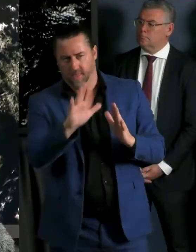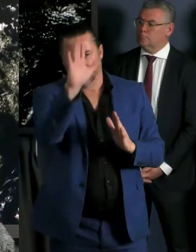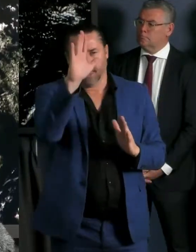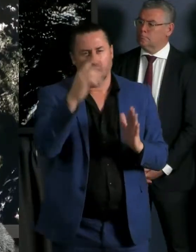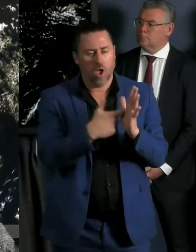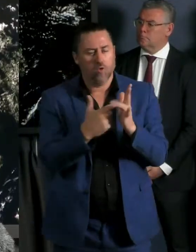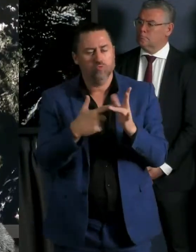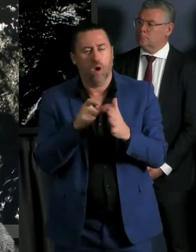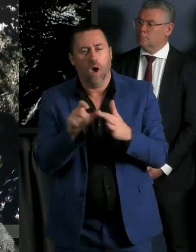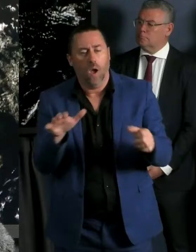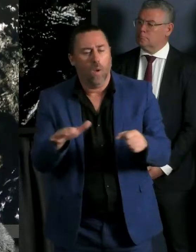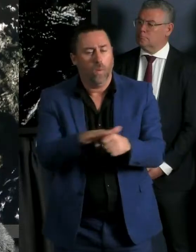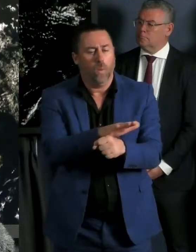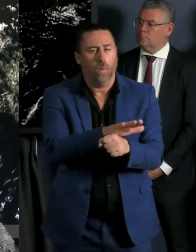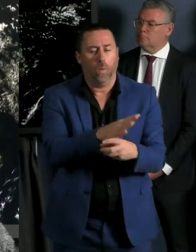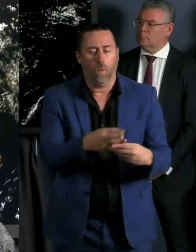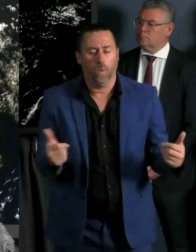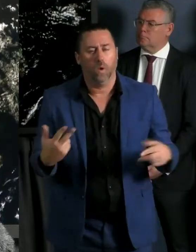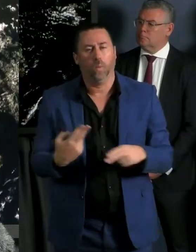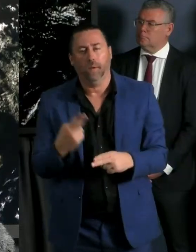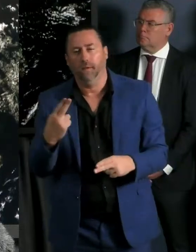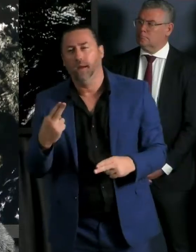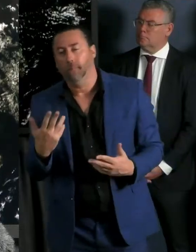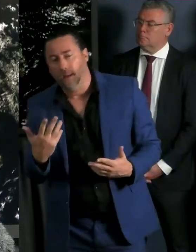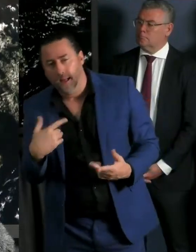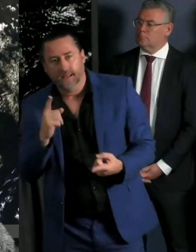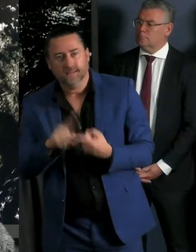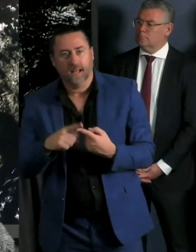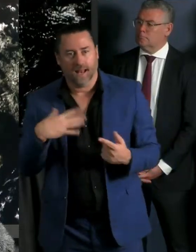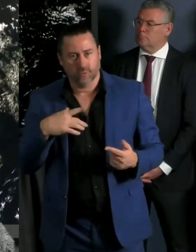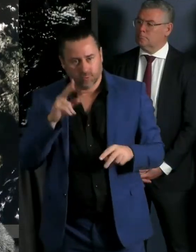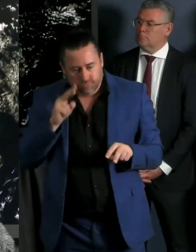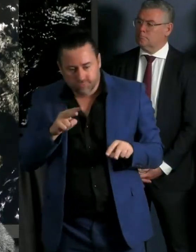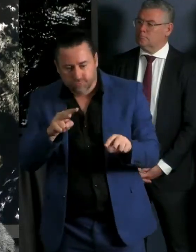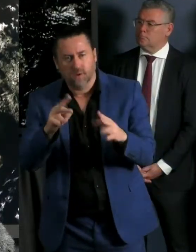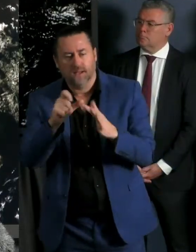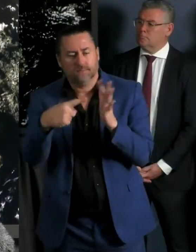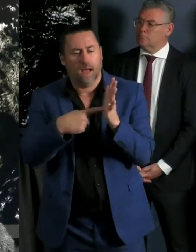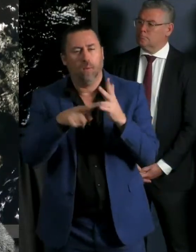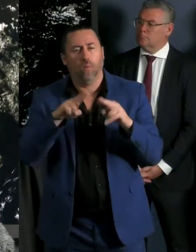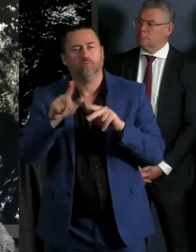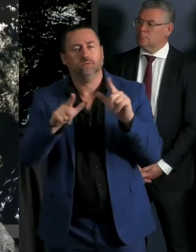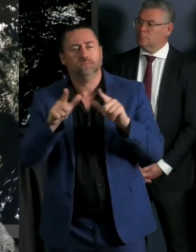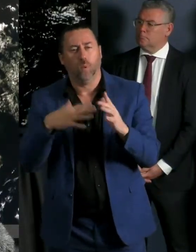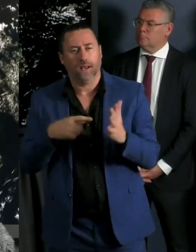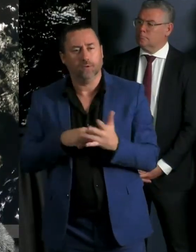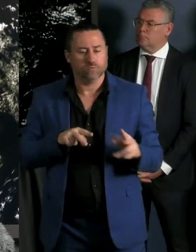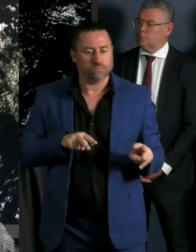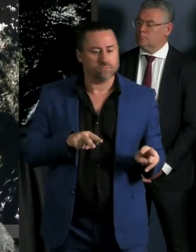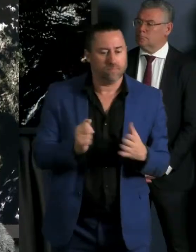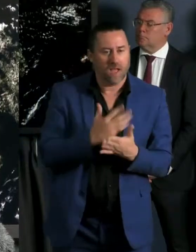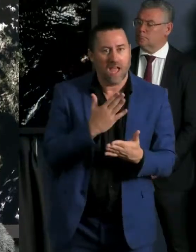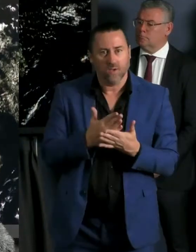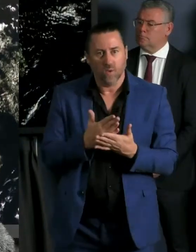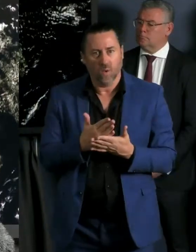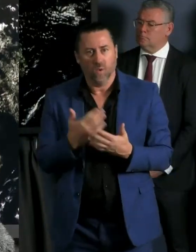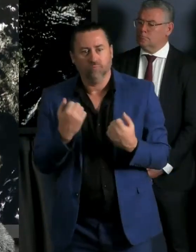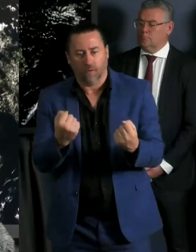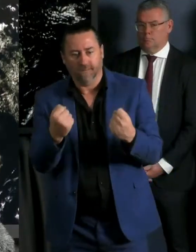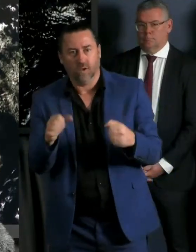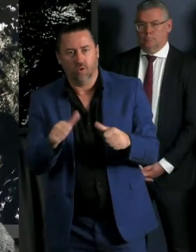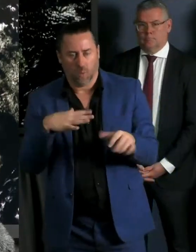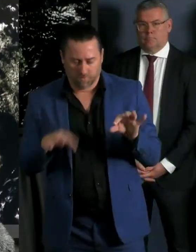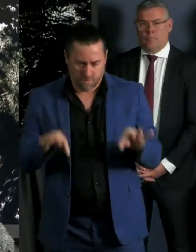roads in the far north, but we'll still have to undertake inspections through the Department of Transport to make sure they're safe to travel on. So again,